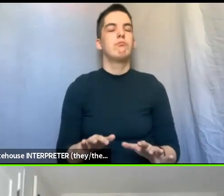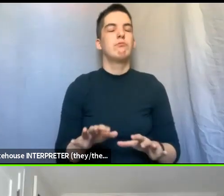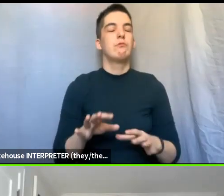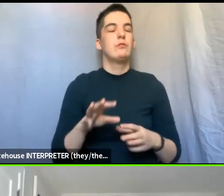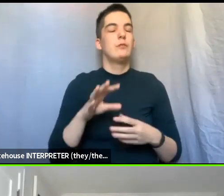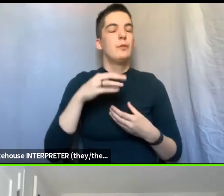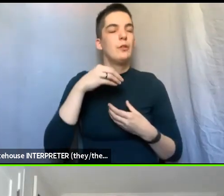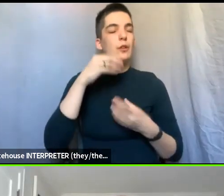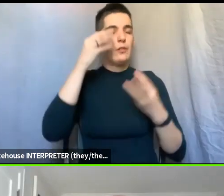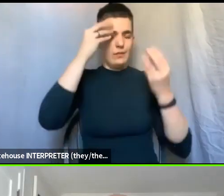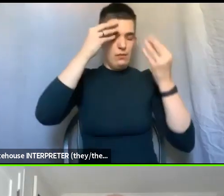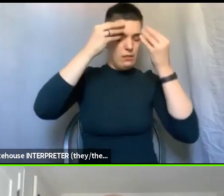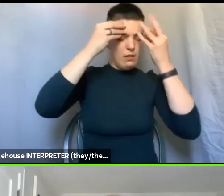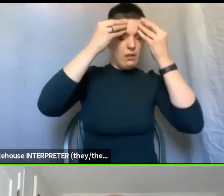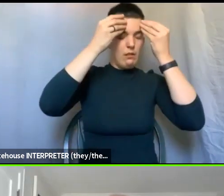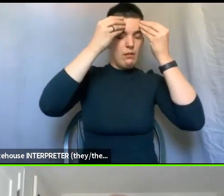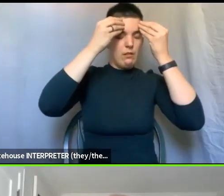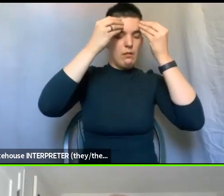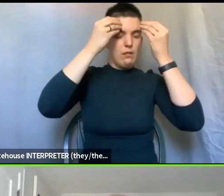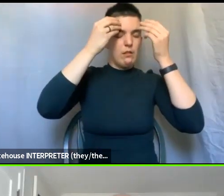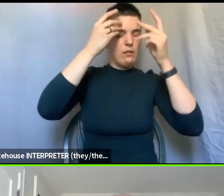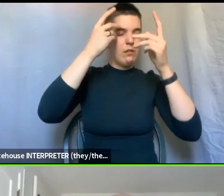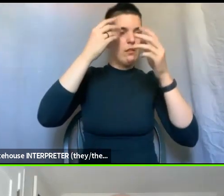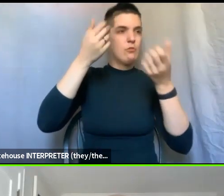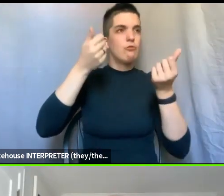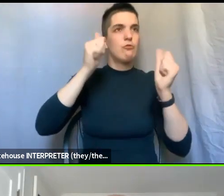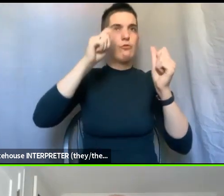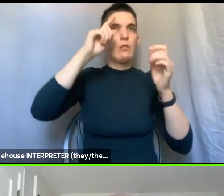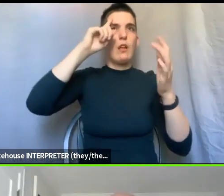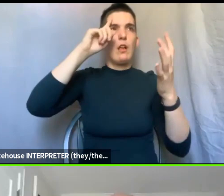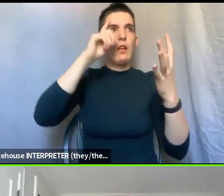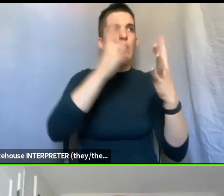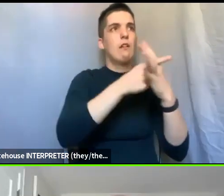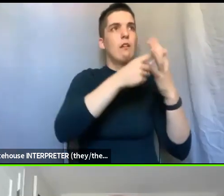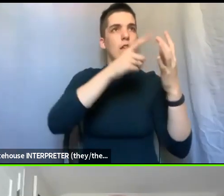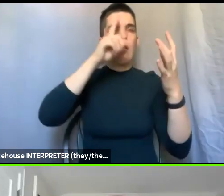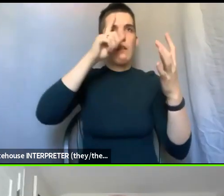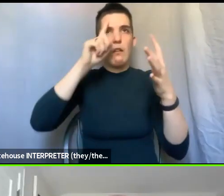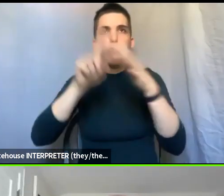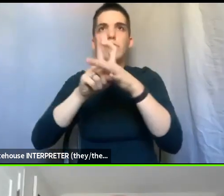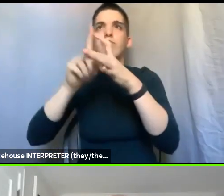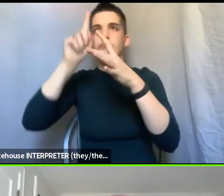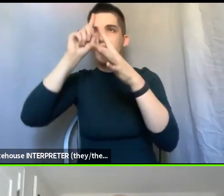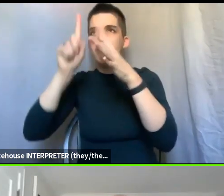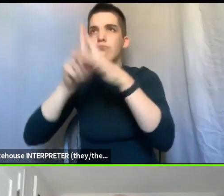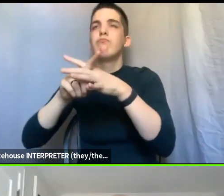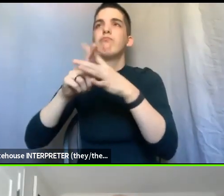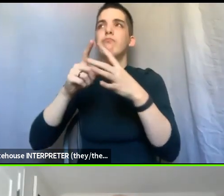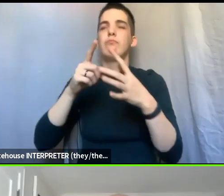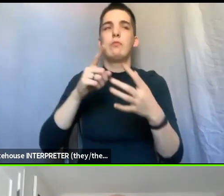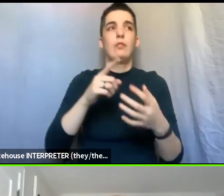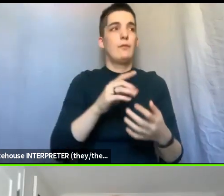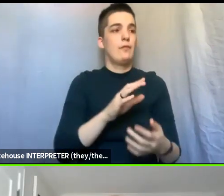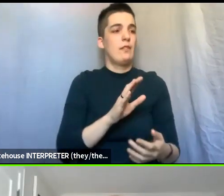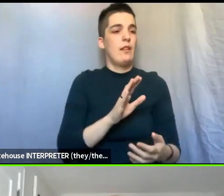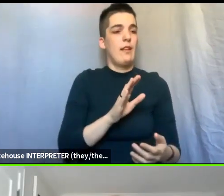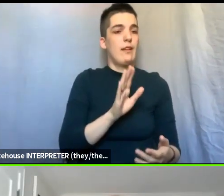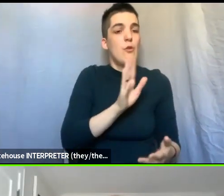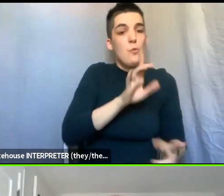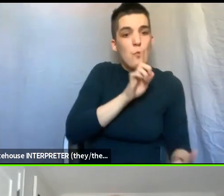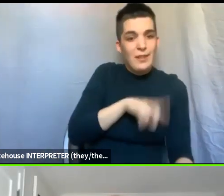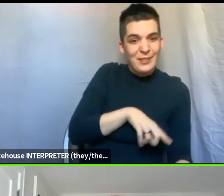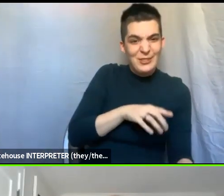voices that can give you the answers to your own how, not my answer to your how, but your answer to your how,